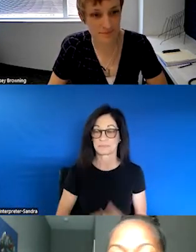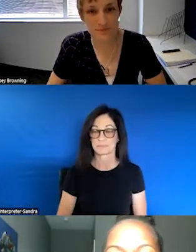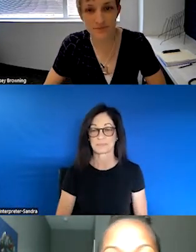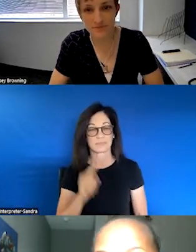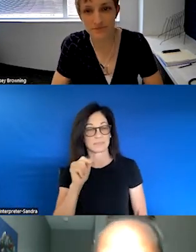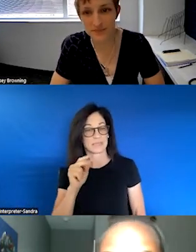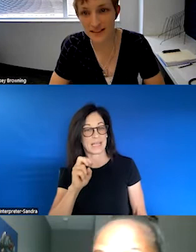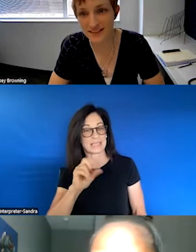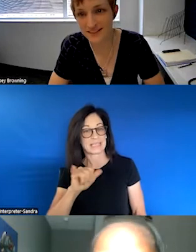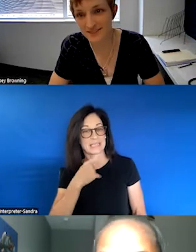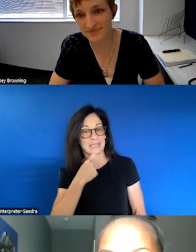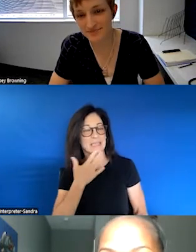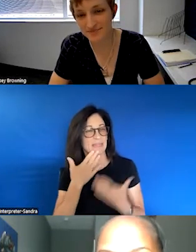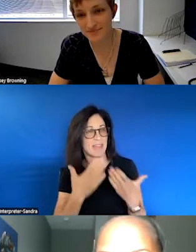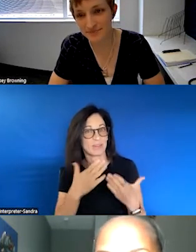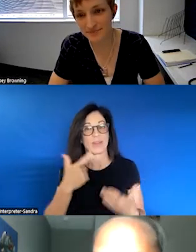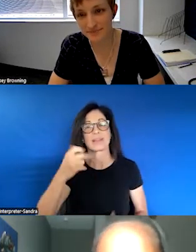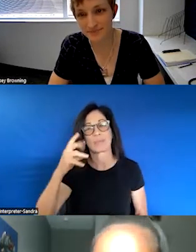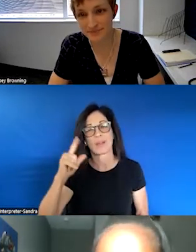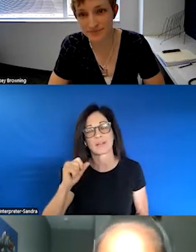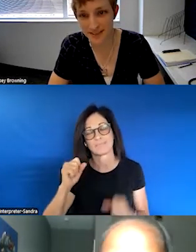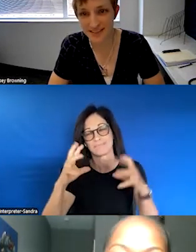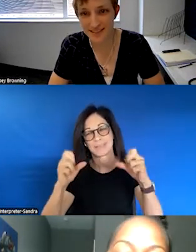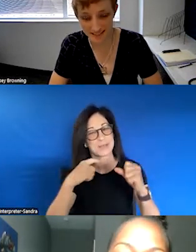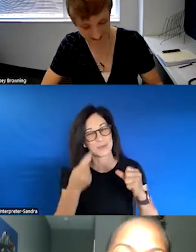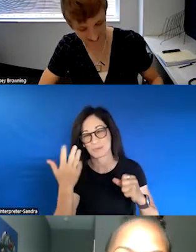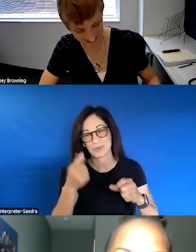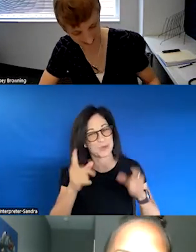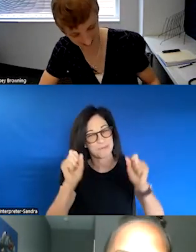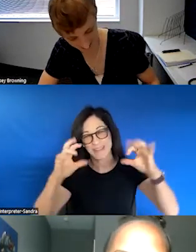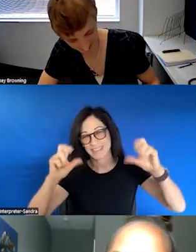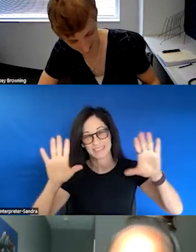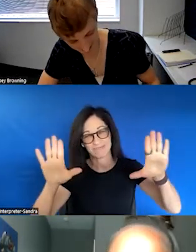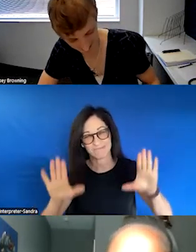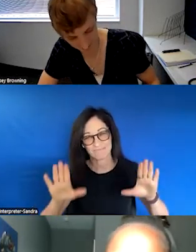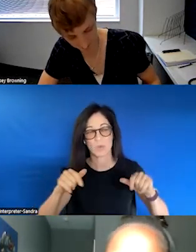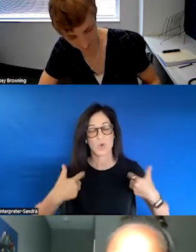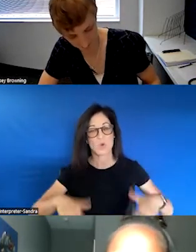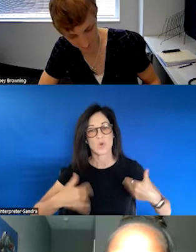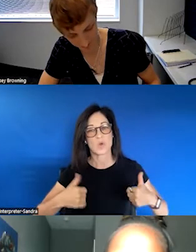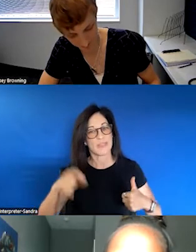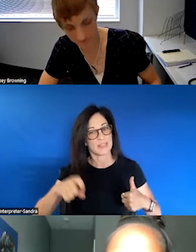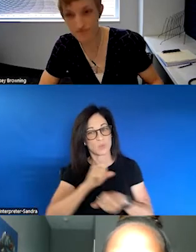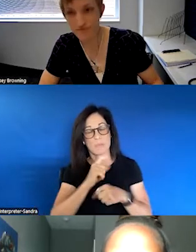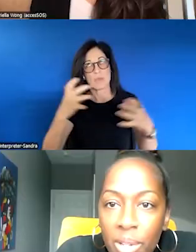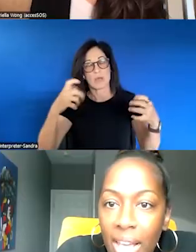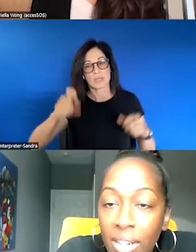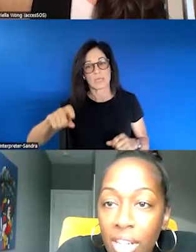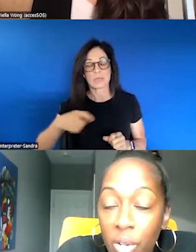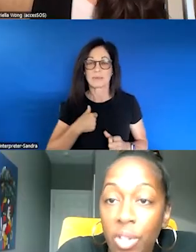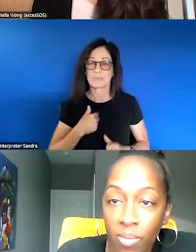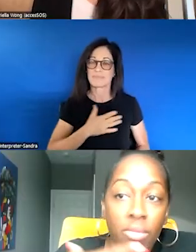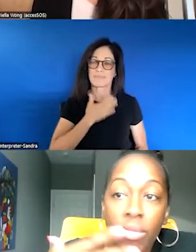you. Gabriella, amazing. I've told you this before. You're amazing. This is much needed work. And I'm grateful